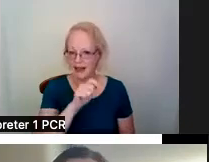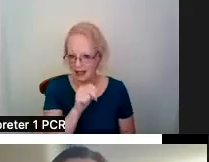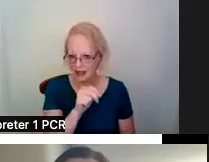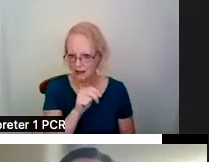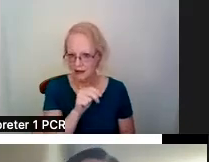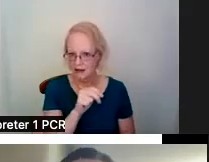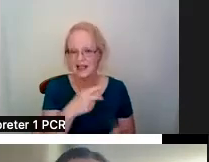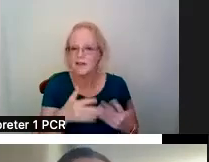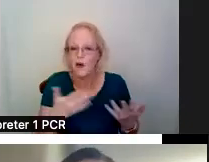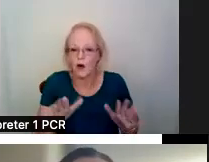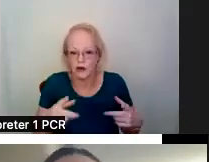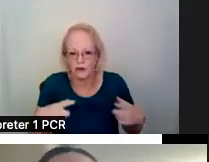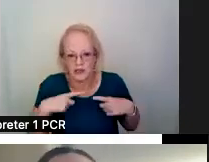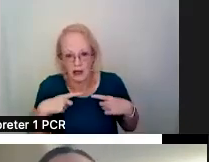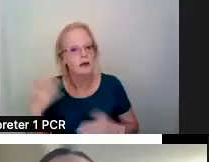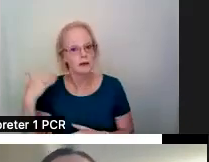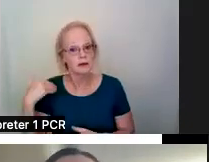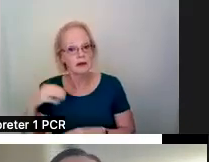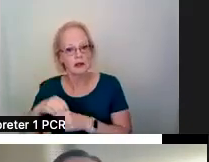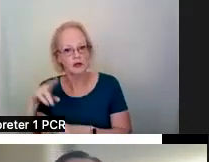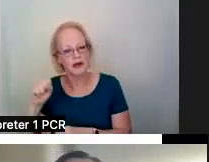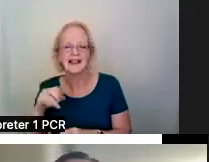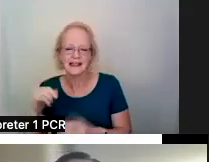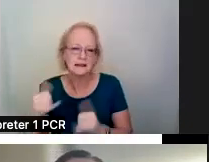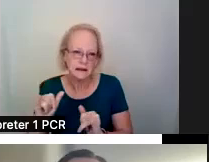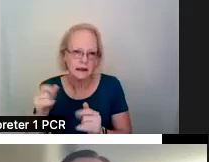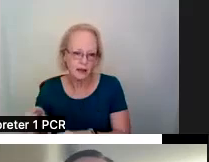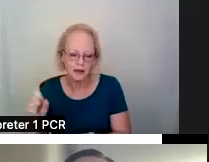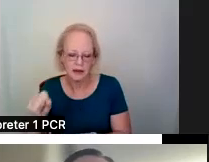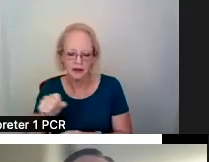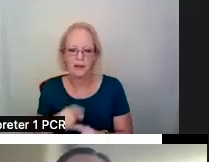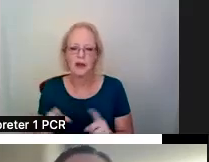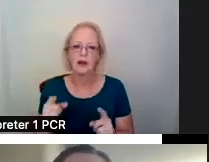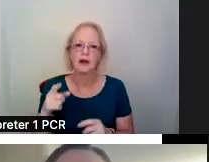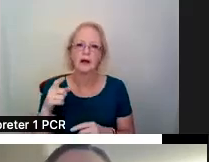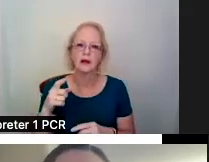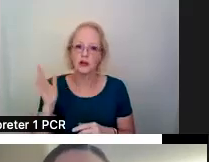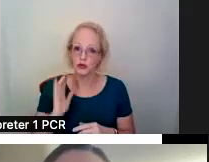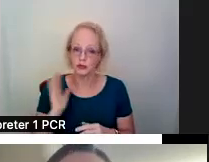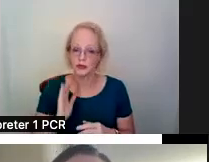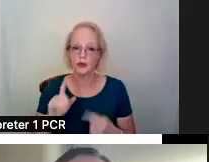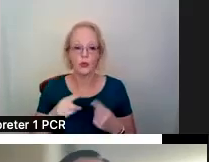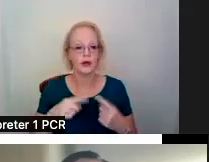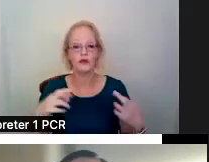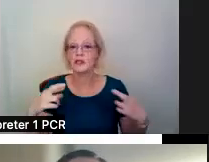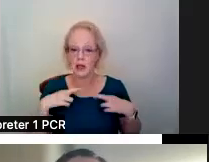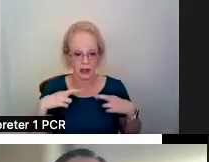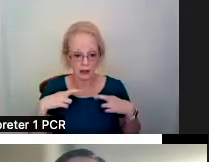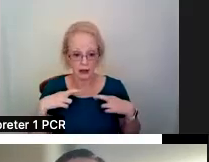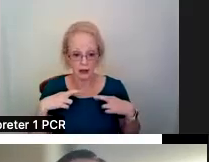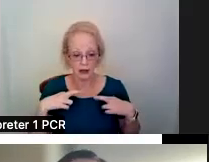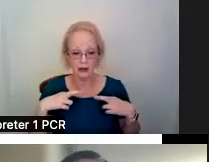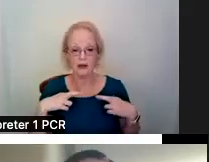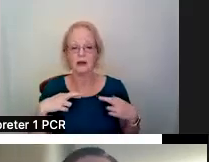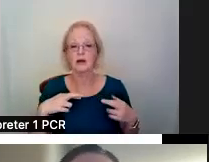the case in the United States, and still is fairly prevalent, that at the time of retirement, the